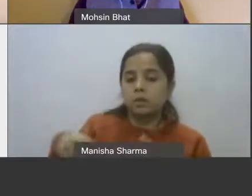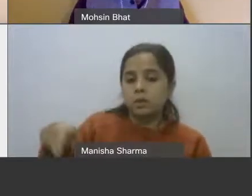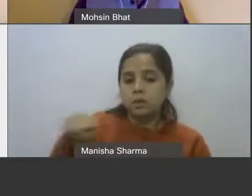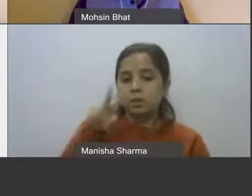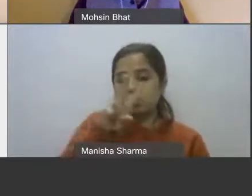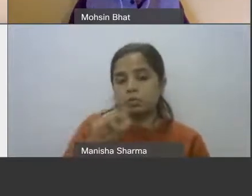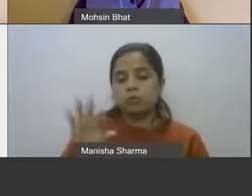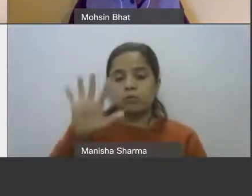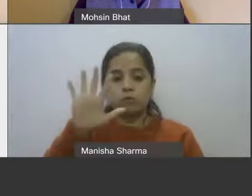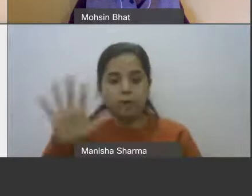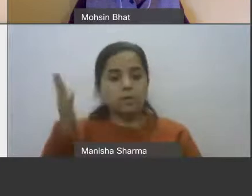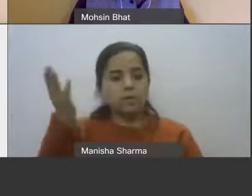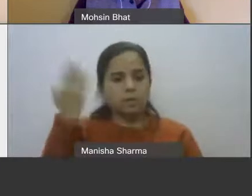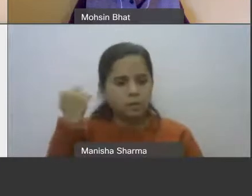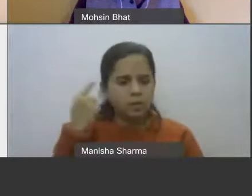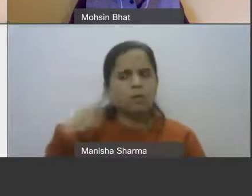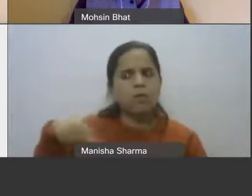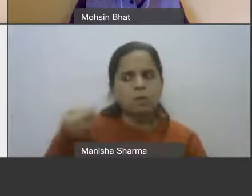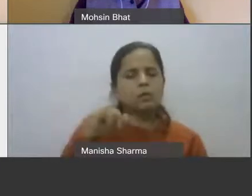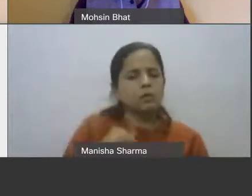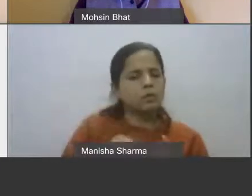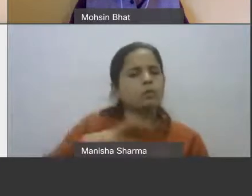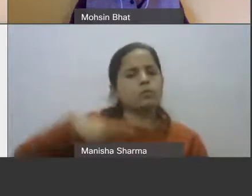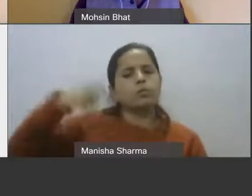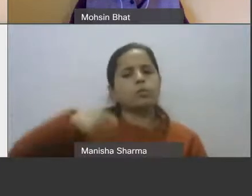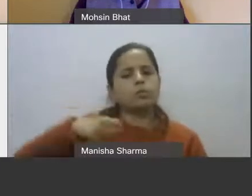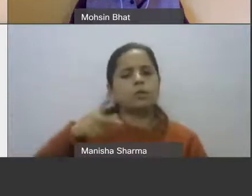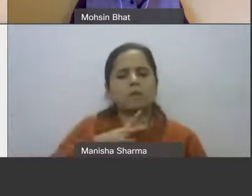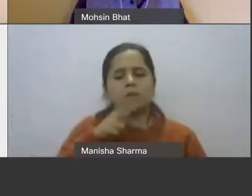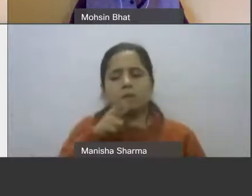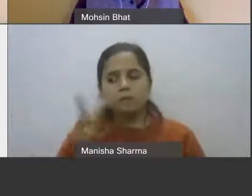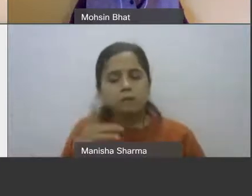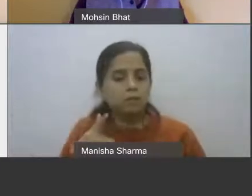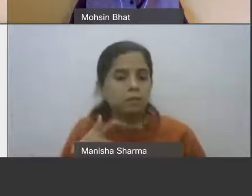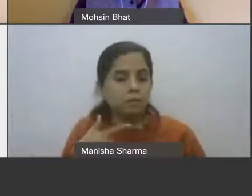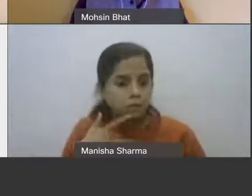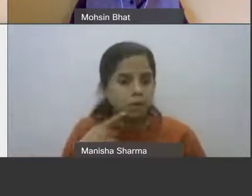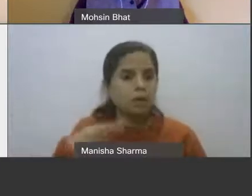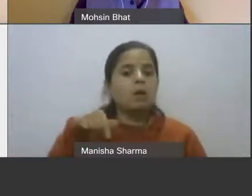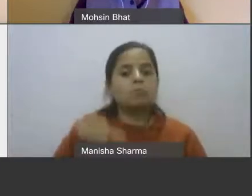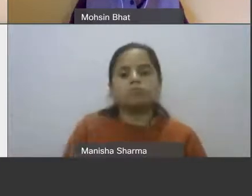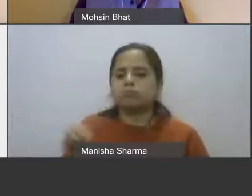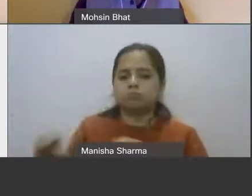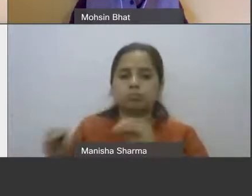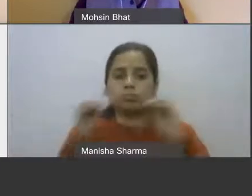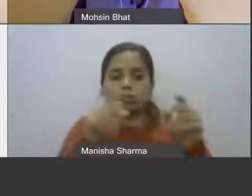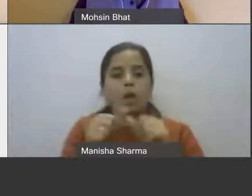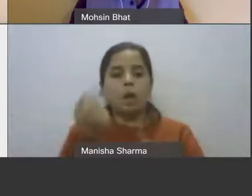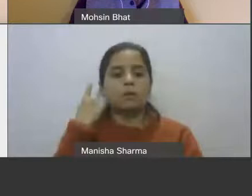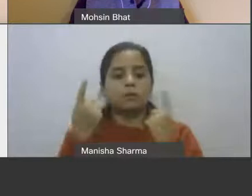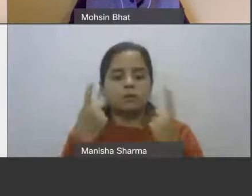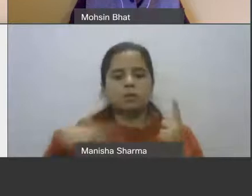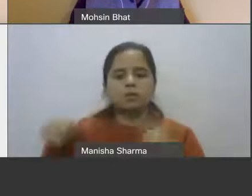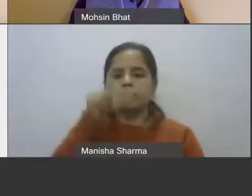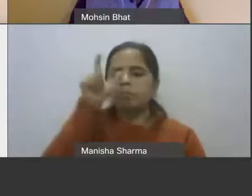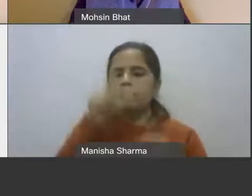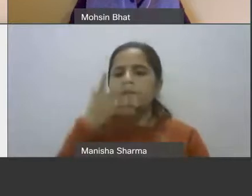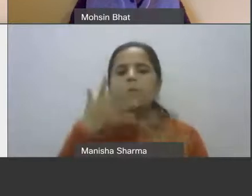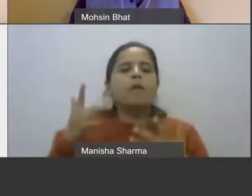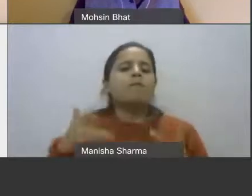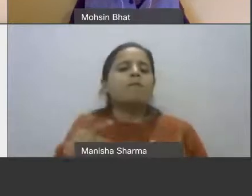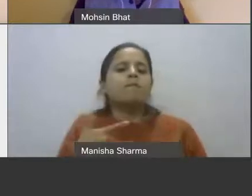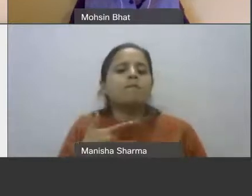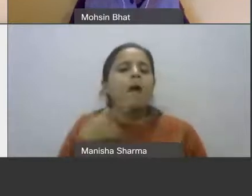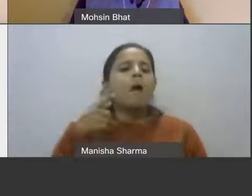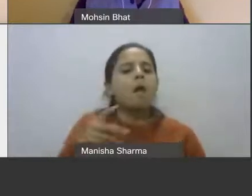the IMDT Act and basically said that immigration into India and immigration into Assam was a form of external aggression. And